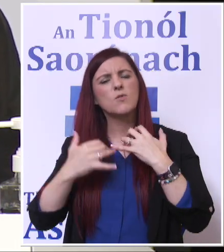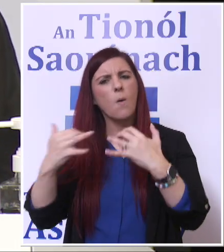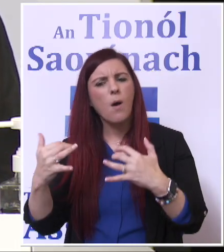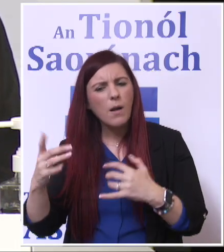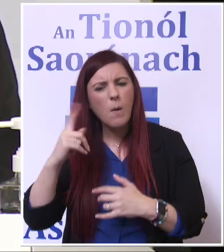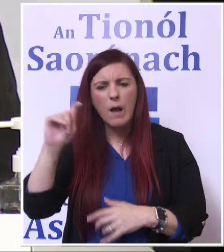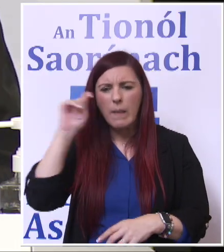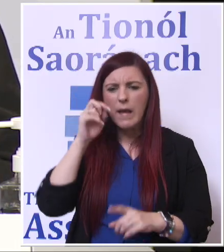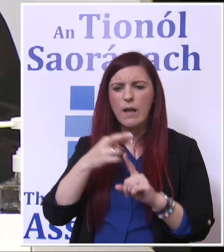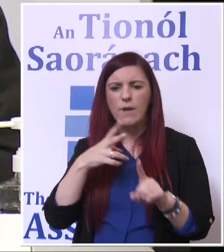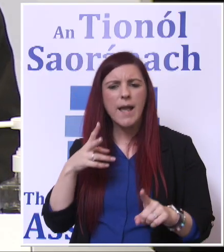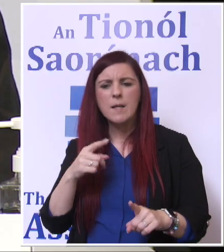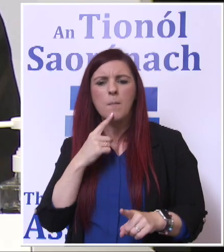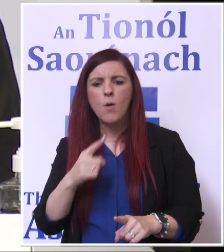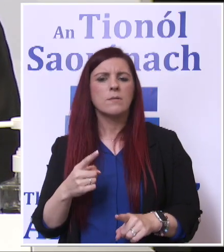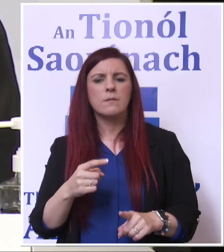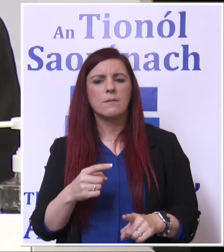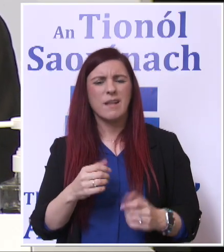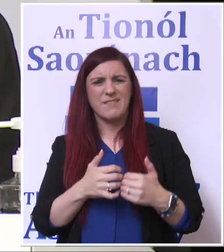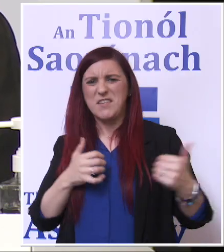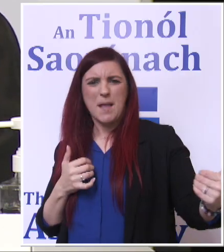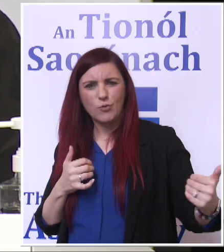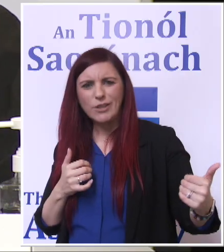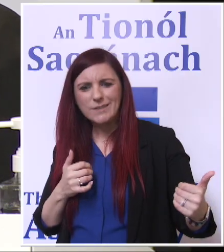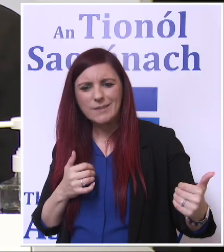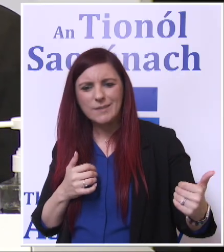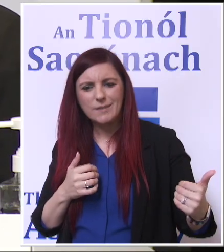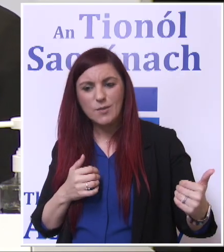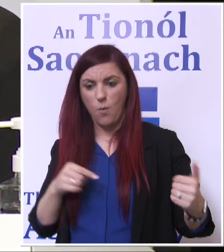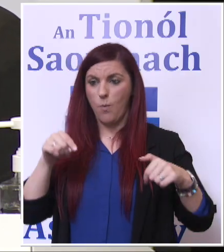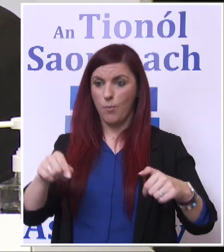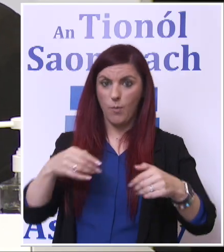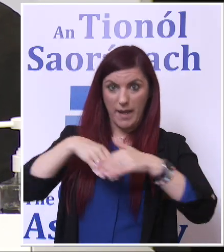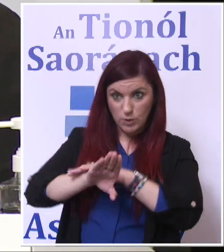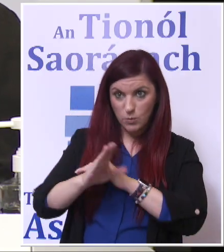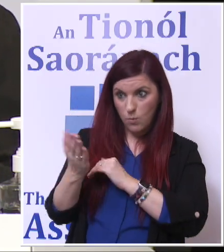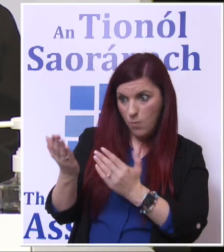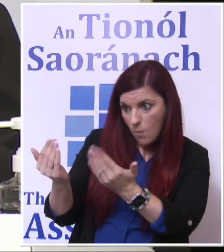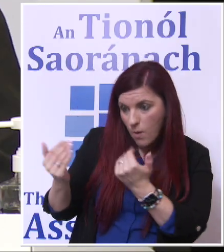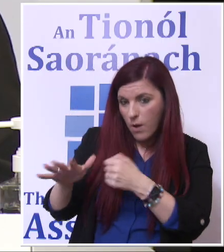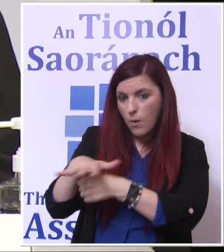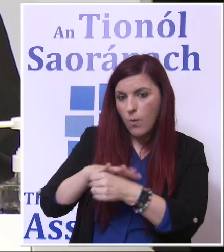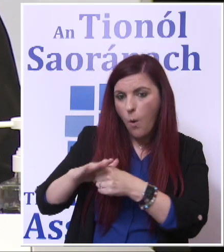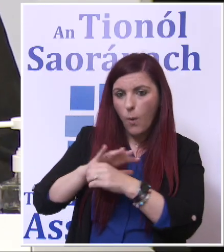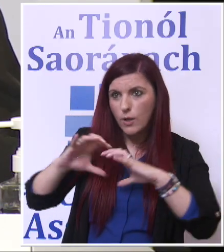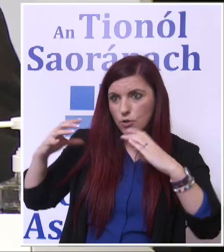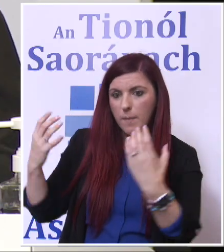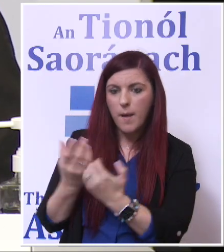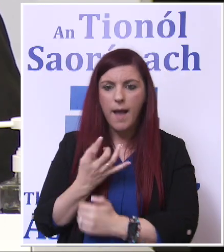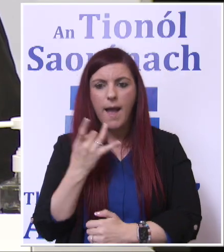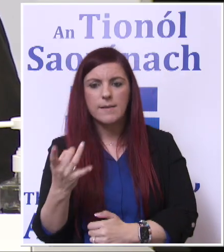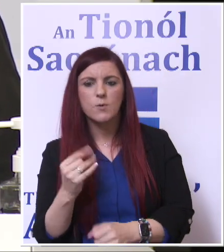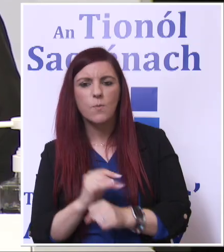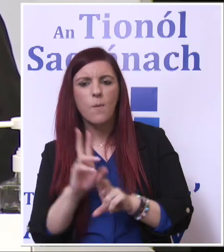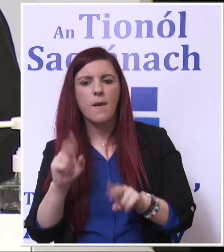I recognised, but you know, they felt removed from it. Whereas I brought them into the chamber, I asked them, you know, to do up a